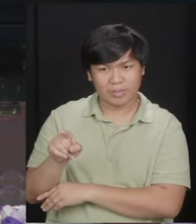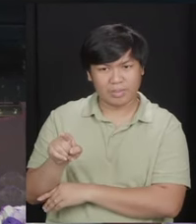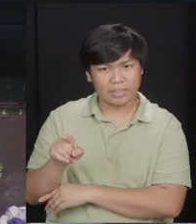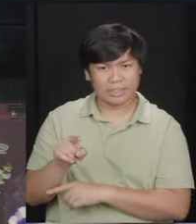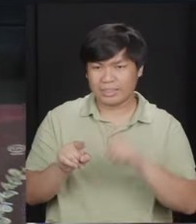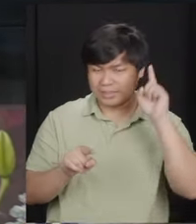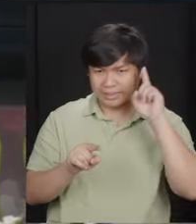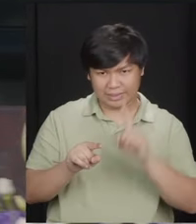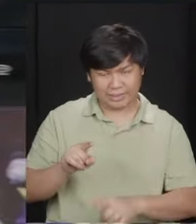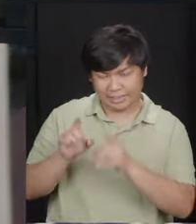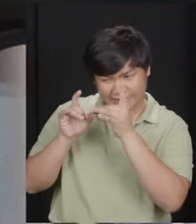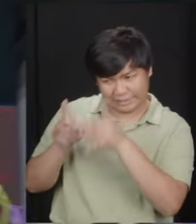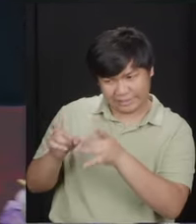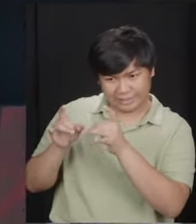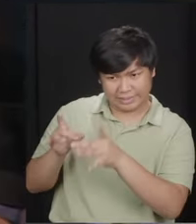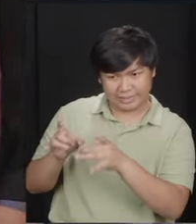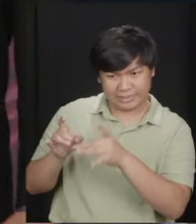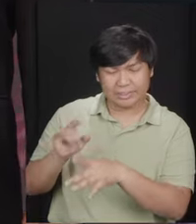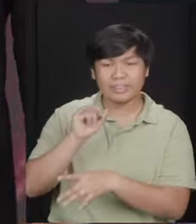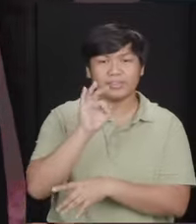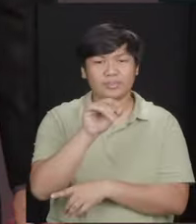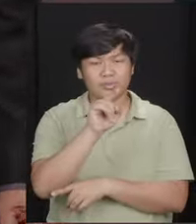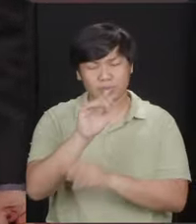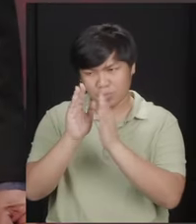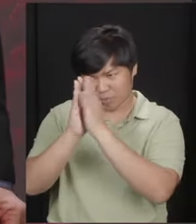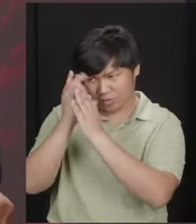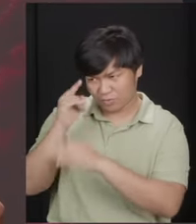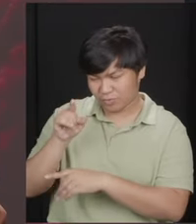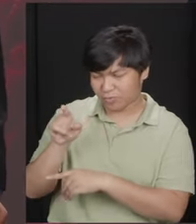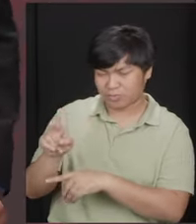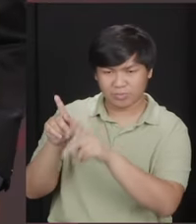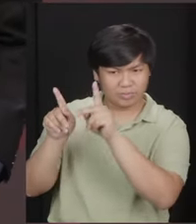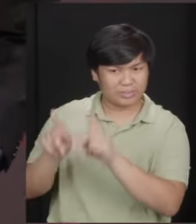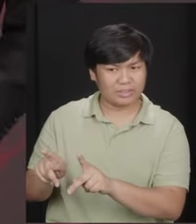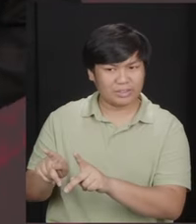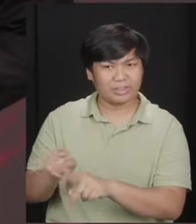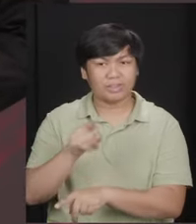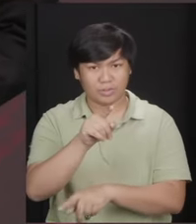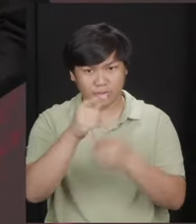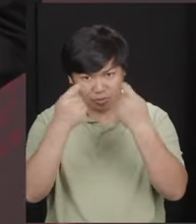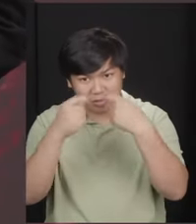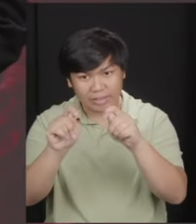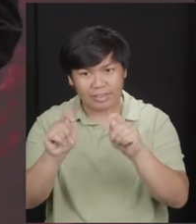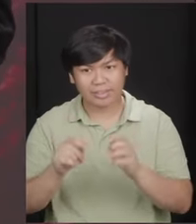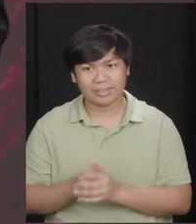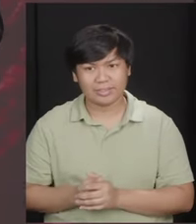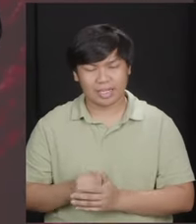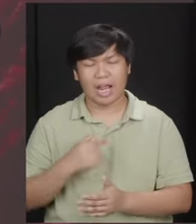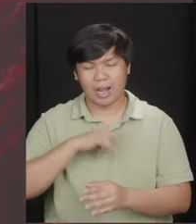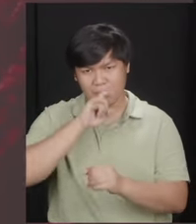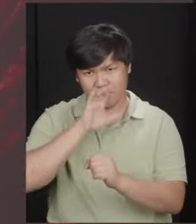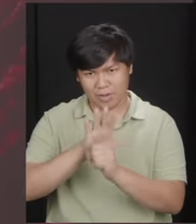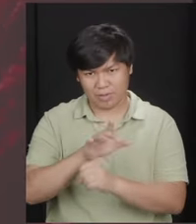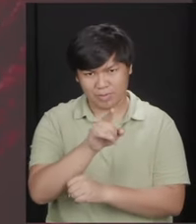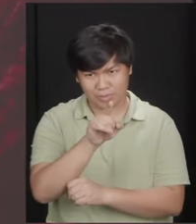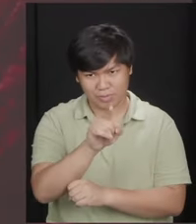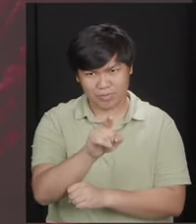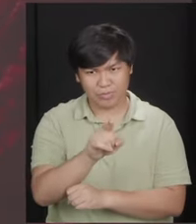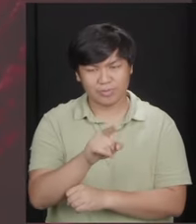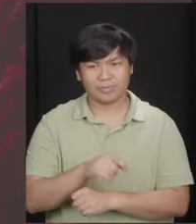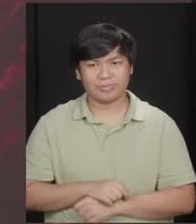hating someone for whom you keep praying. You try it out. I promise you it